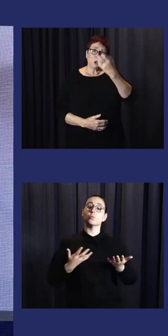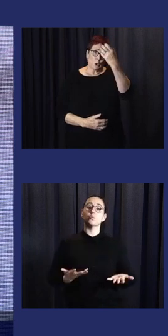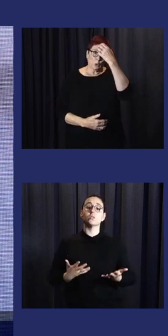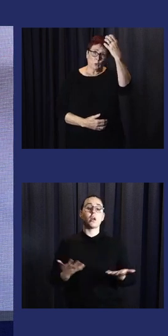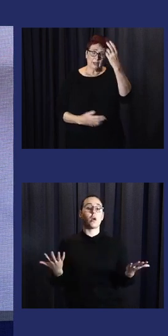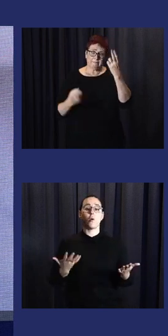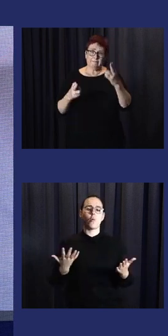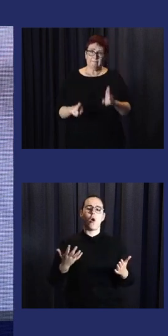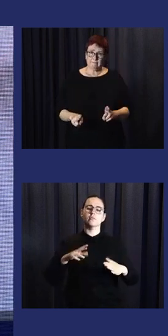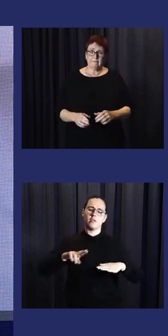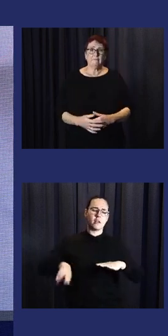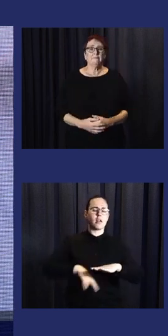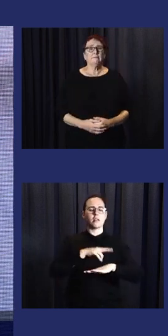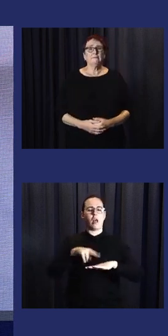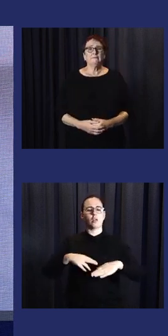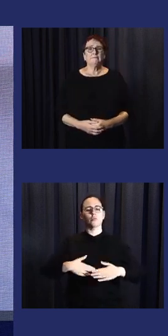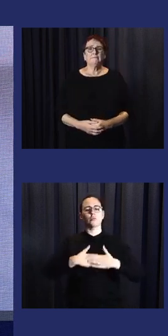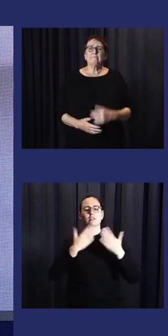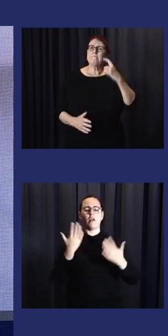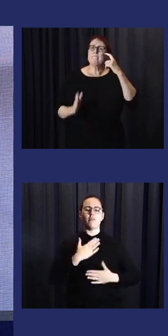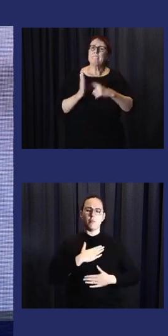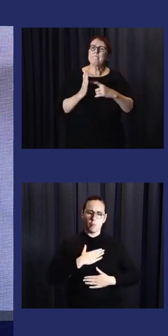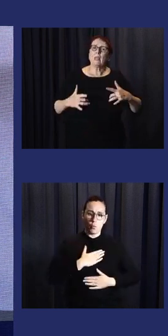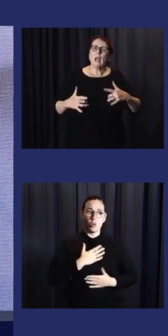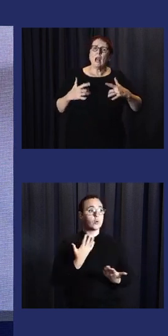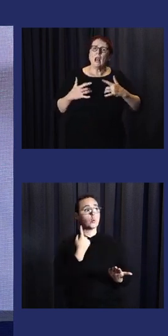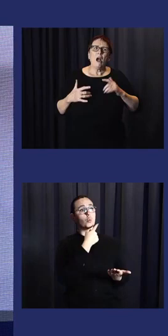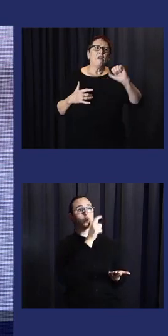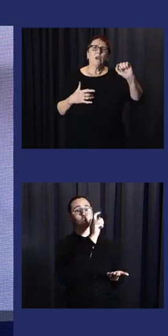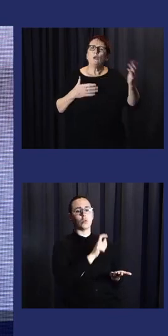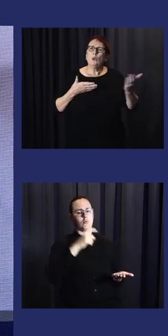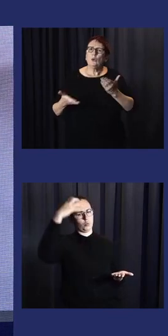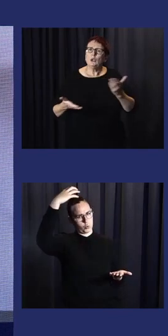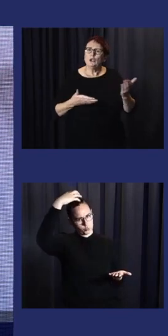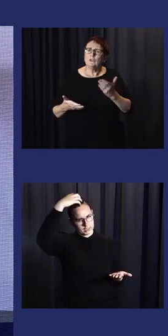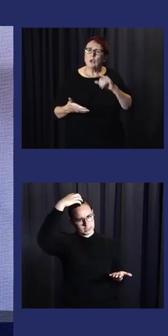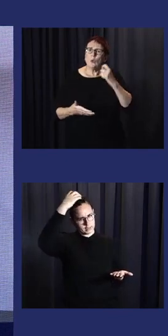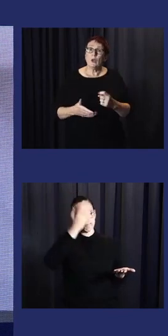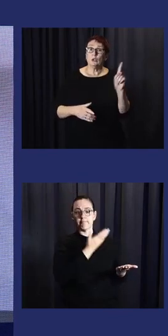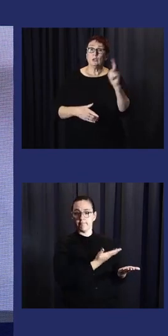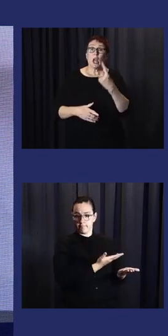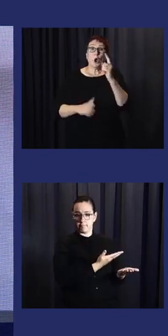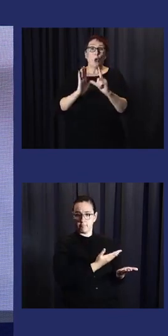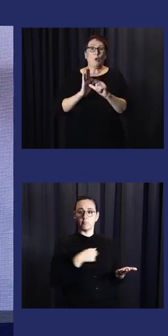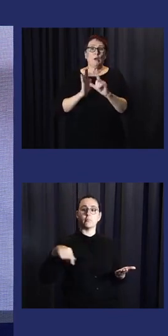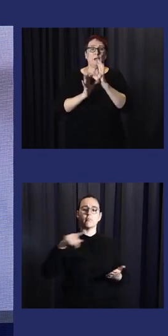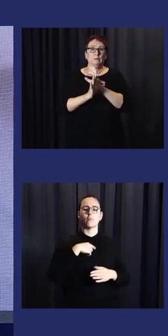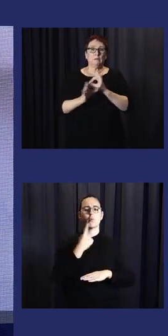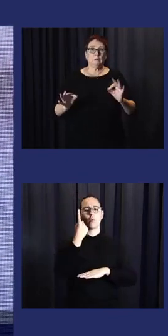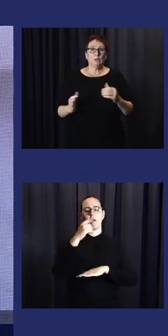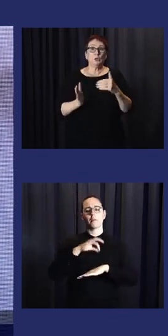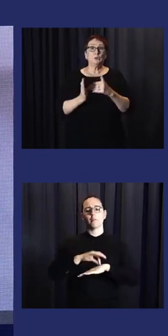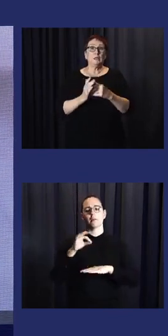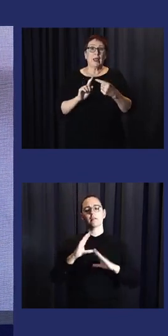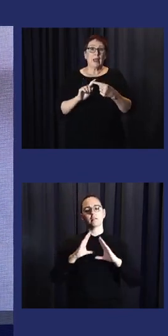Queen Elizabeth II. To acknowledge the life and services of the Queen, there'll be a 1-minute silence held at 11 a.m.